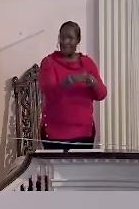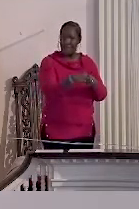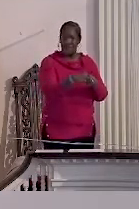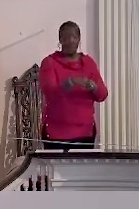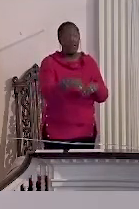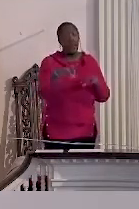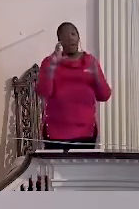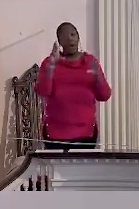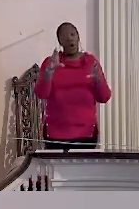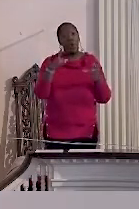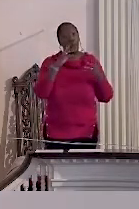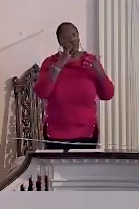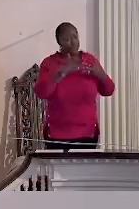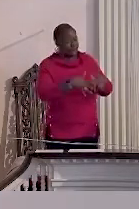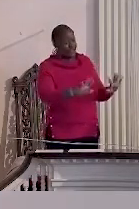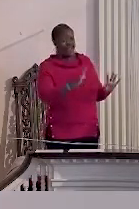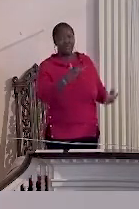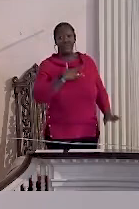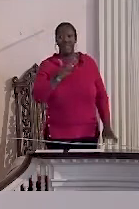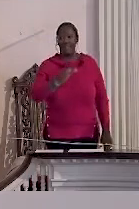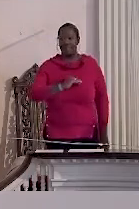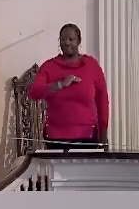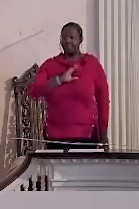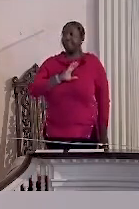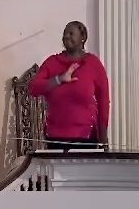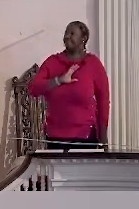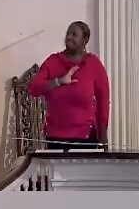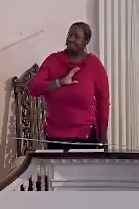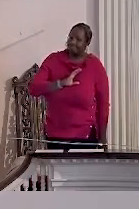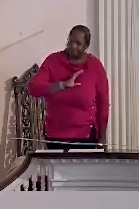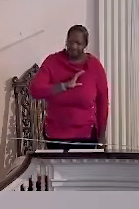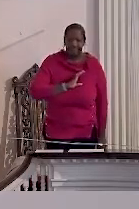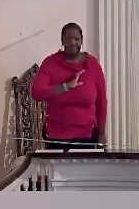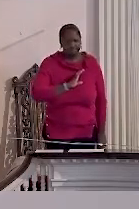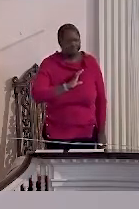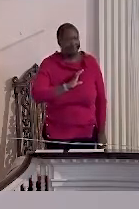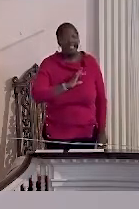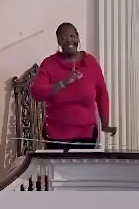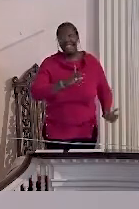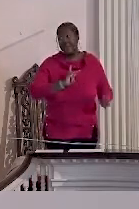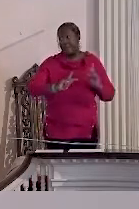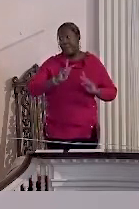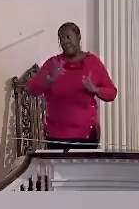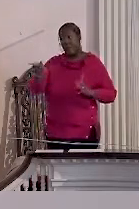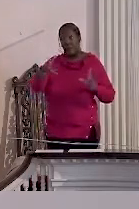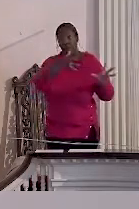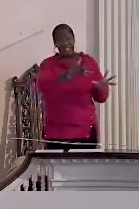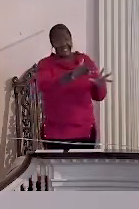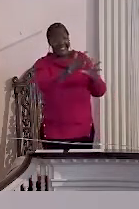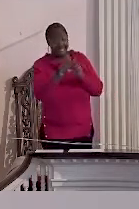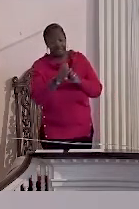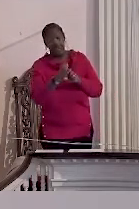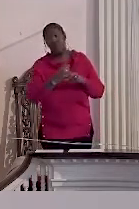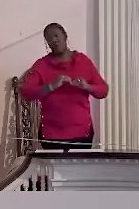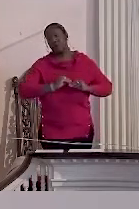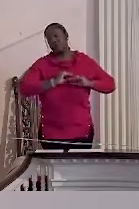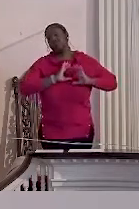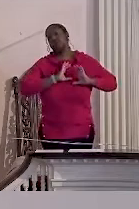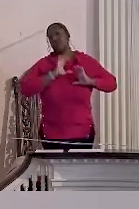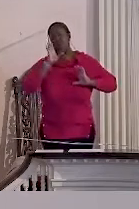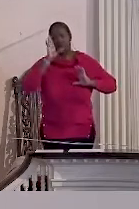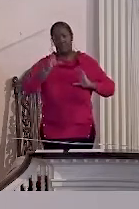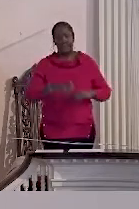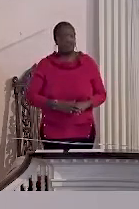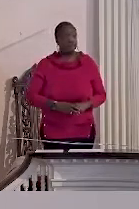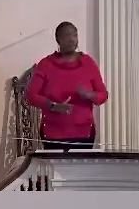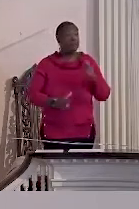hope this nourishes your own spirit. I know it will nourish those who receive your contributions. Most